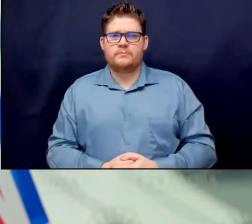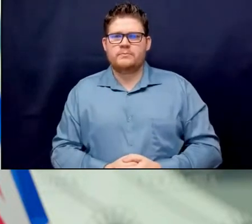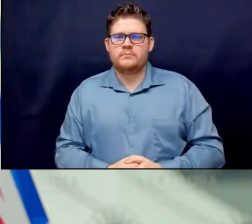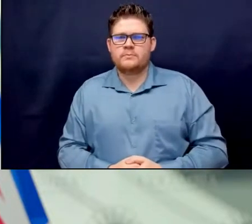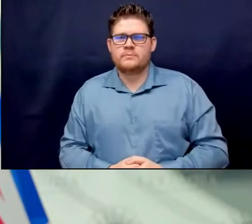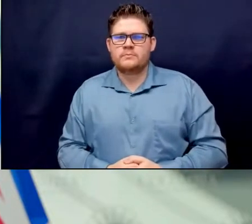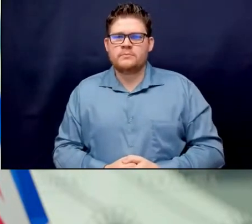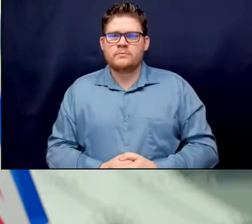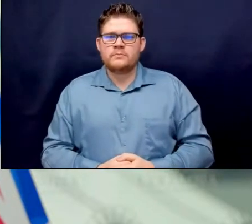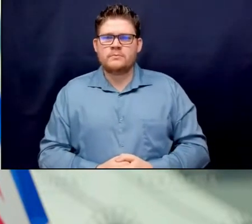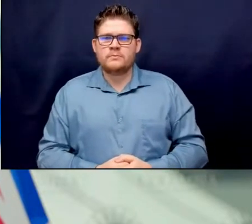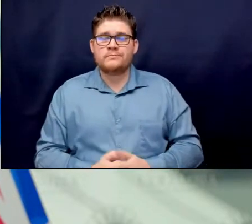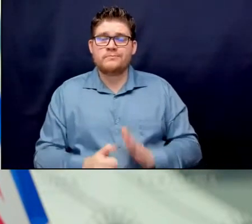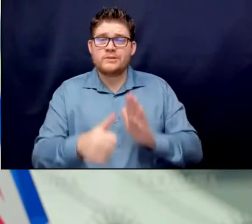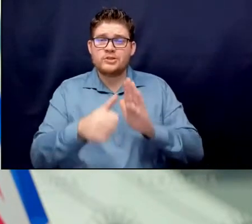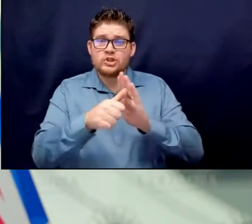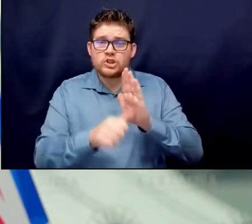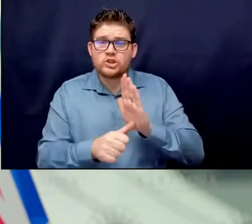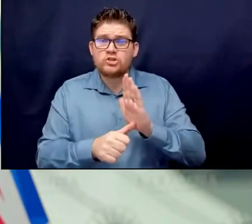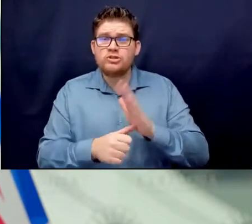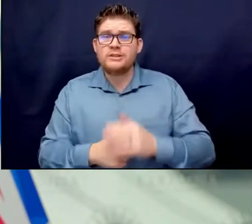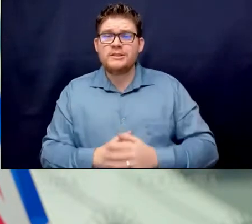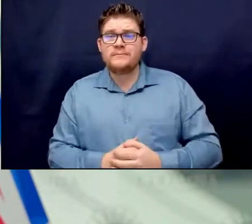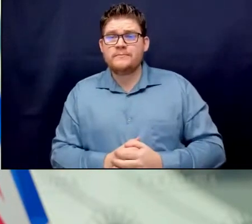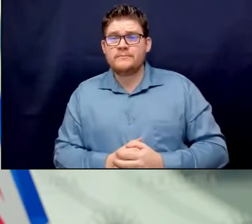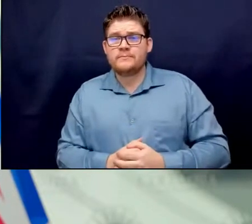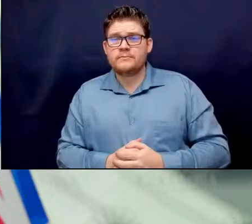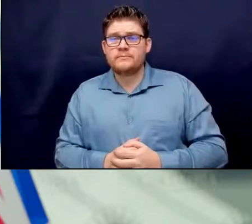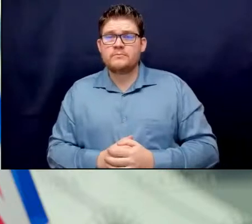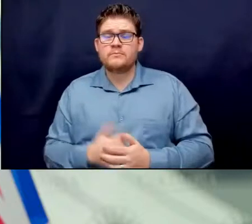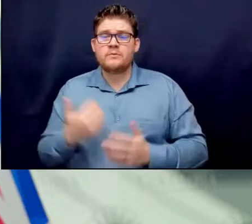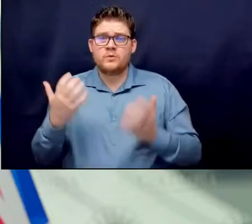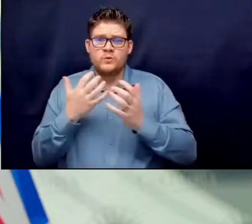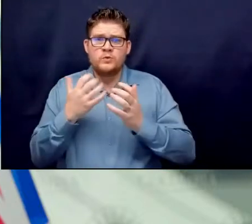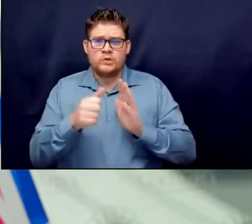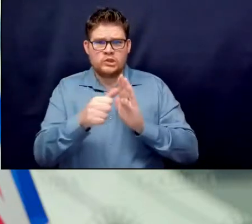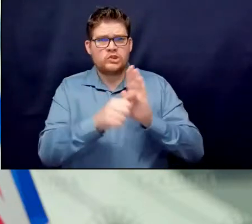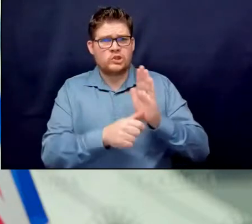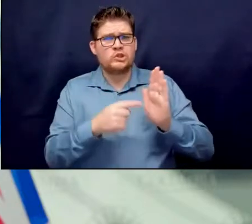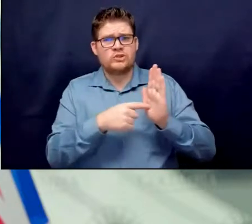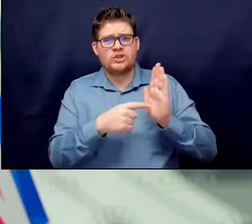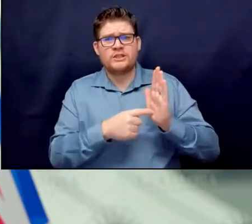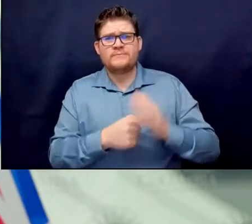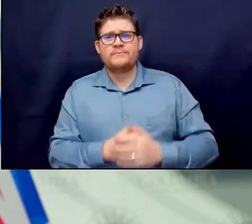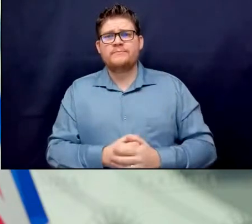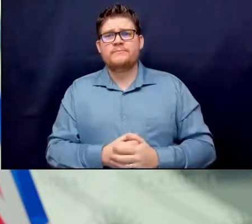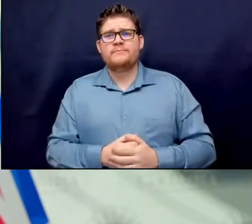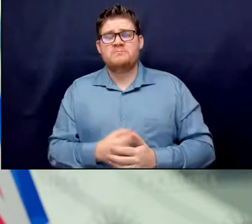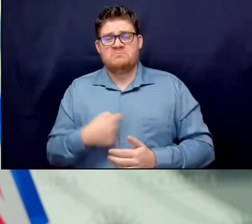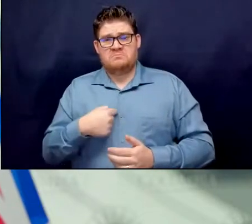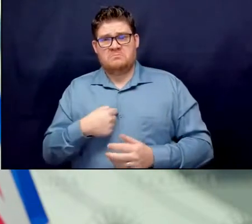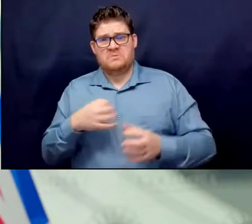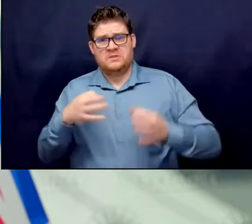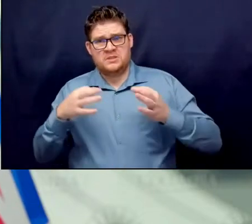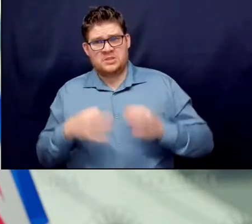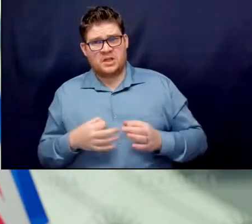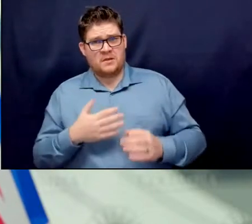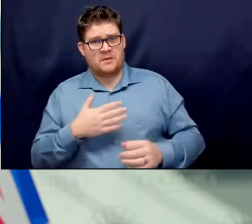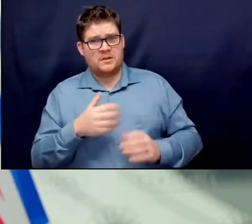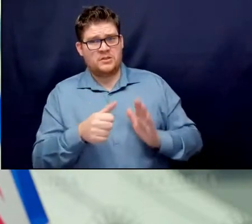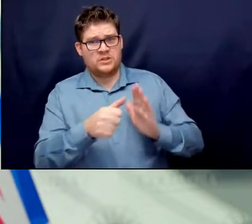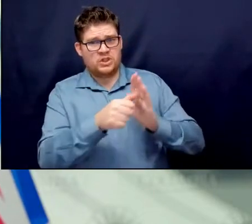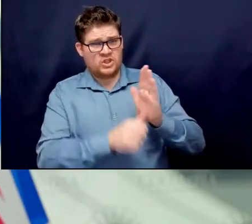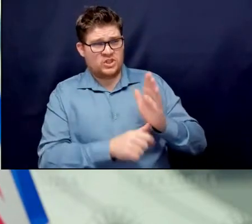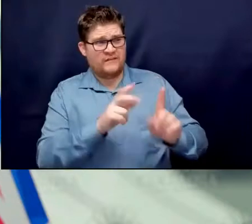surgeries. An enormous decision, a huge sacrifice for the individuals involved. So when people talk about sacrifice and getting on with life,